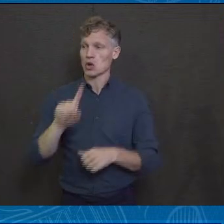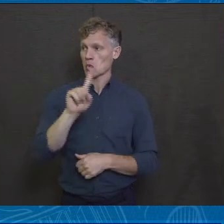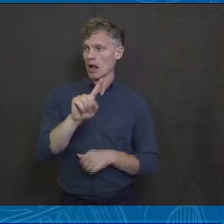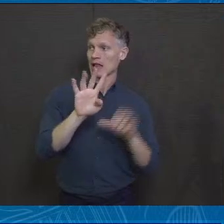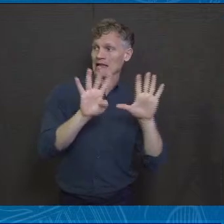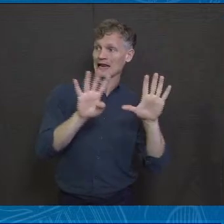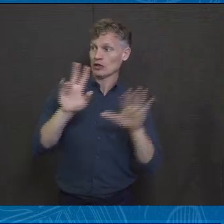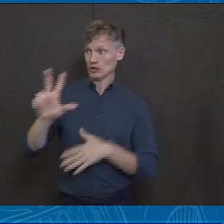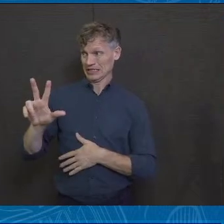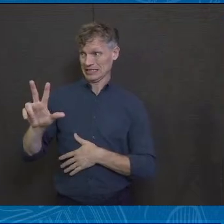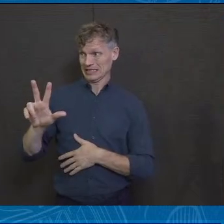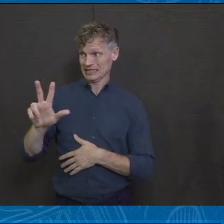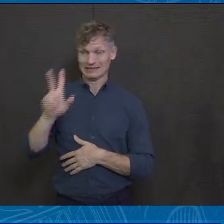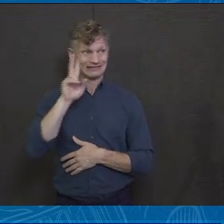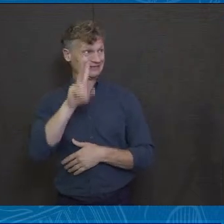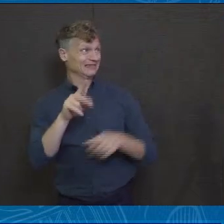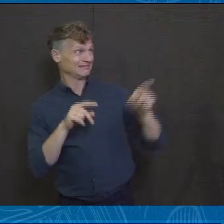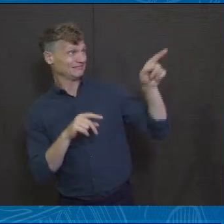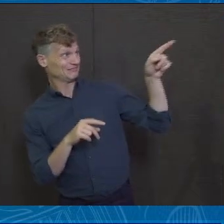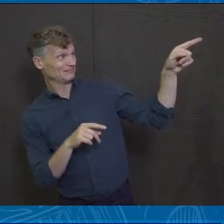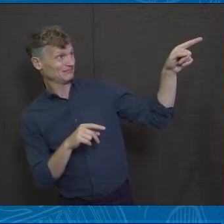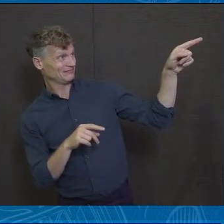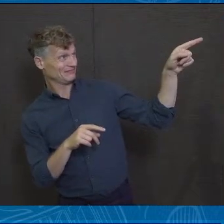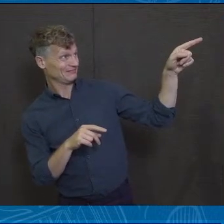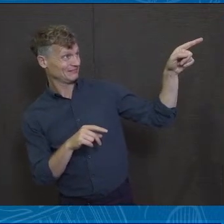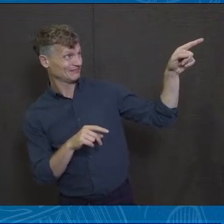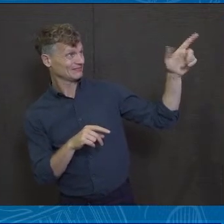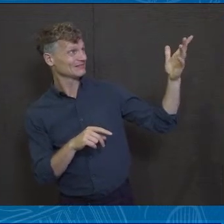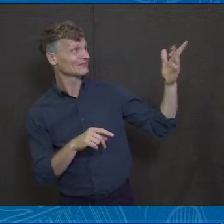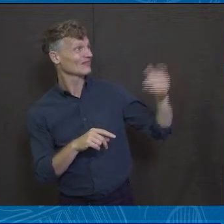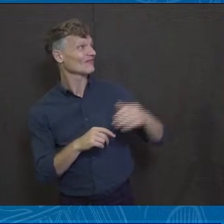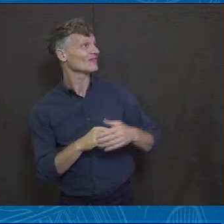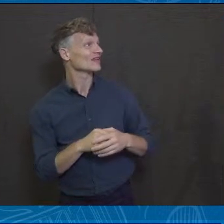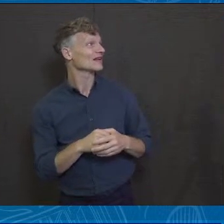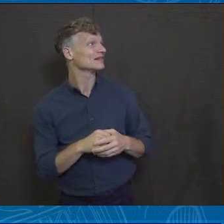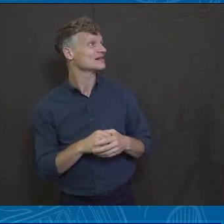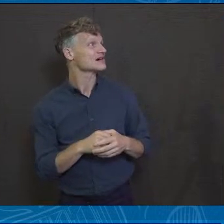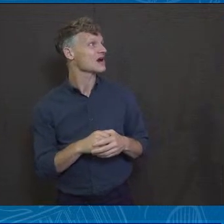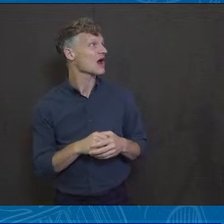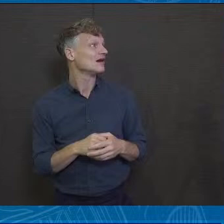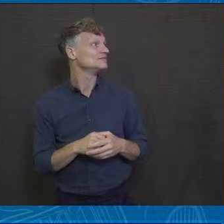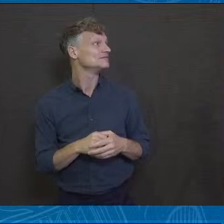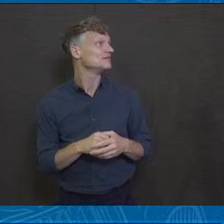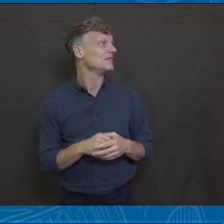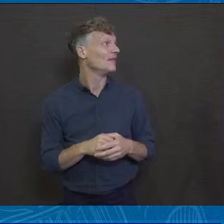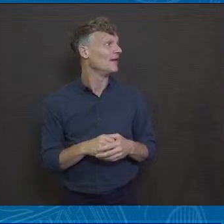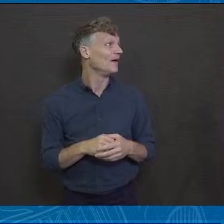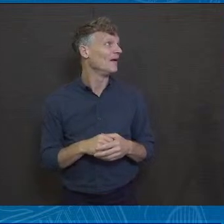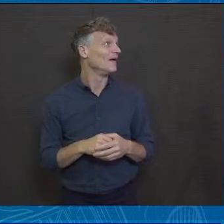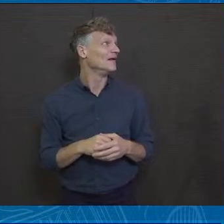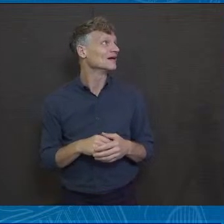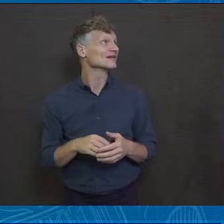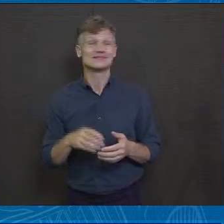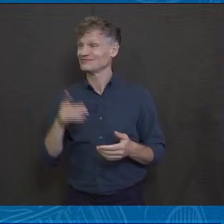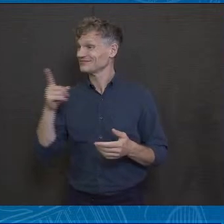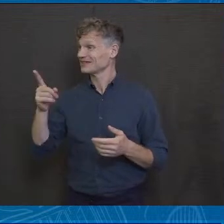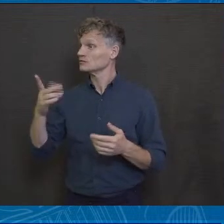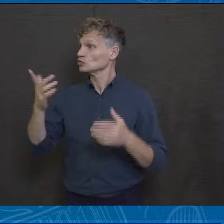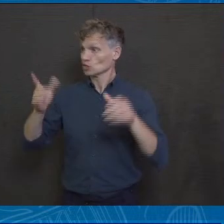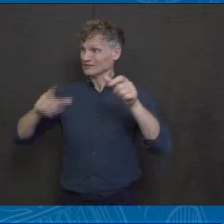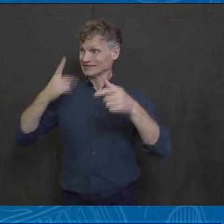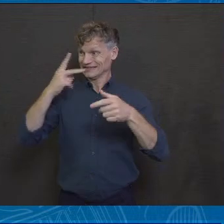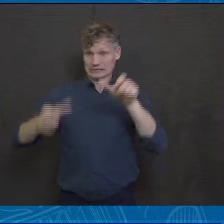Bukit Antara Baksa, or literally translated as International Hill, where 3 blocks of Highland